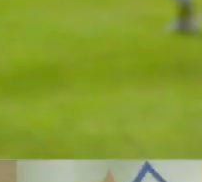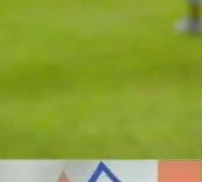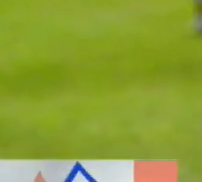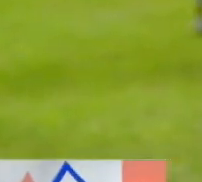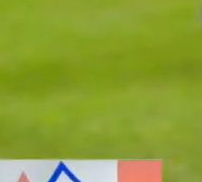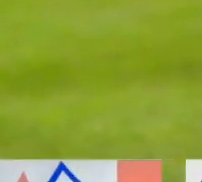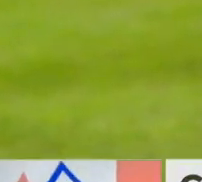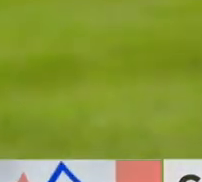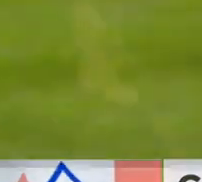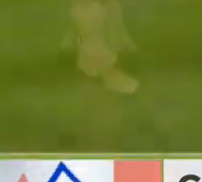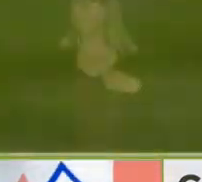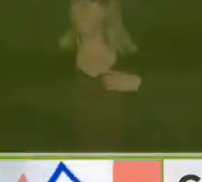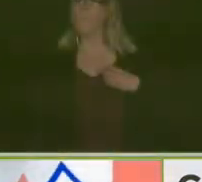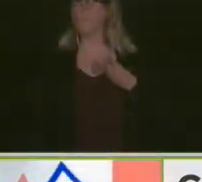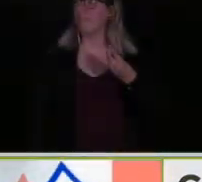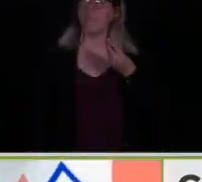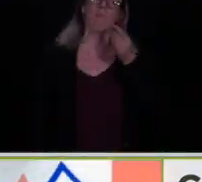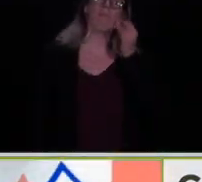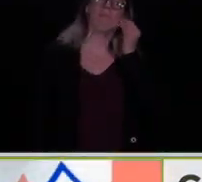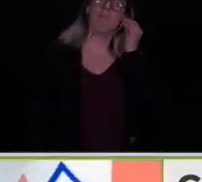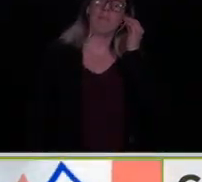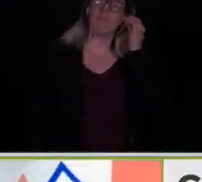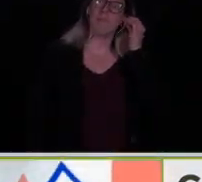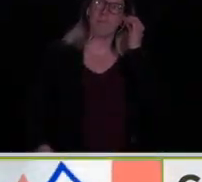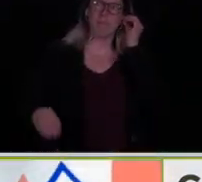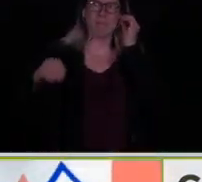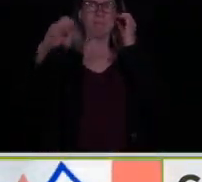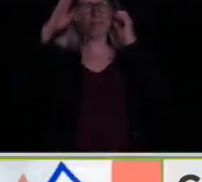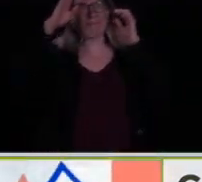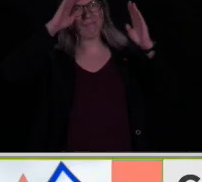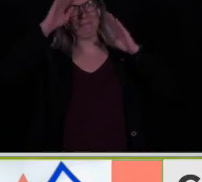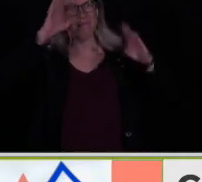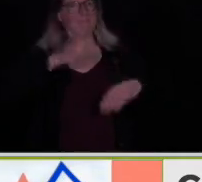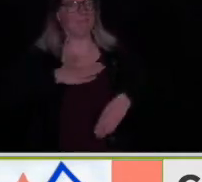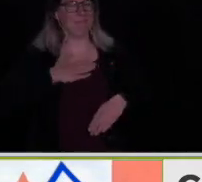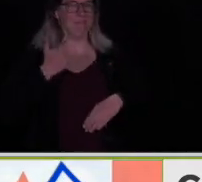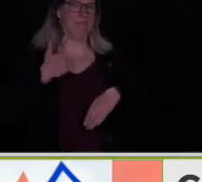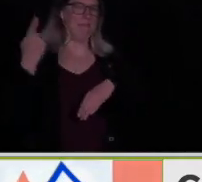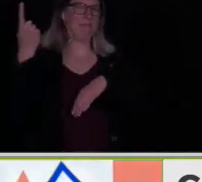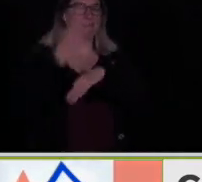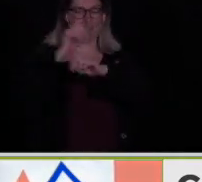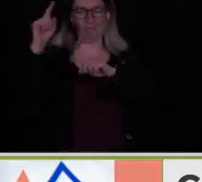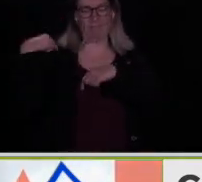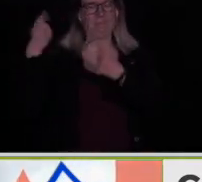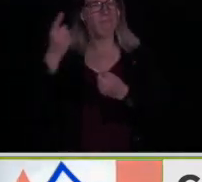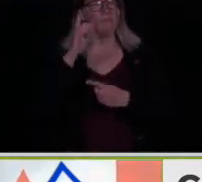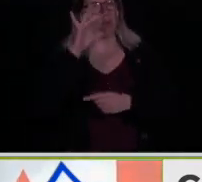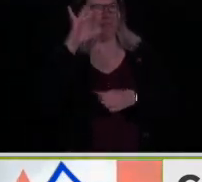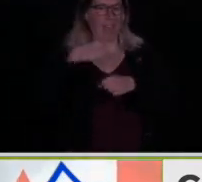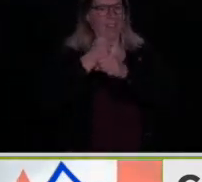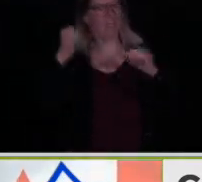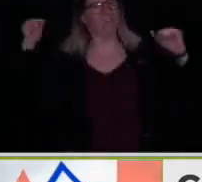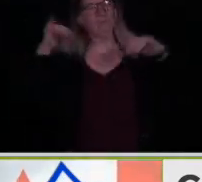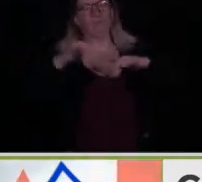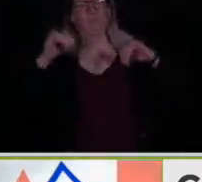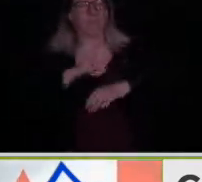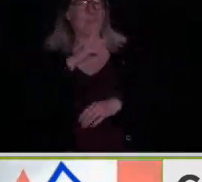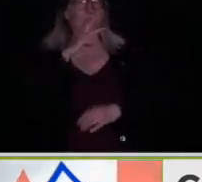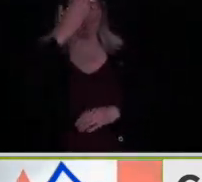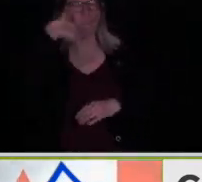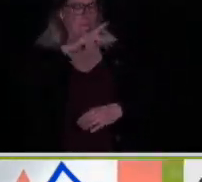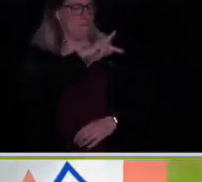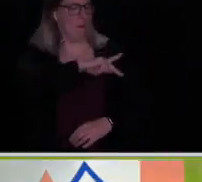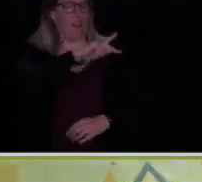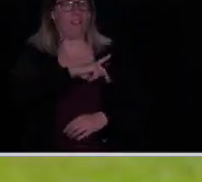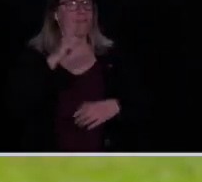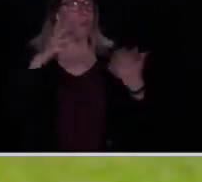Hey, North Vancouver. Happy Canada Day. Every July 1st for the past 25 years or so, we've gathered here at Waterfront Park to